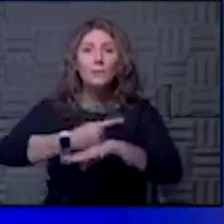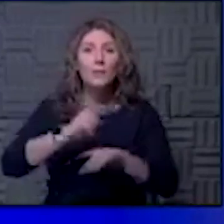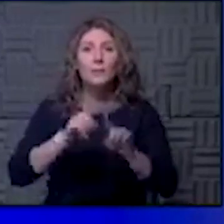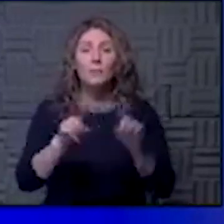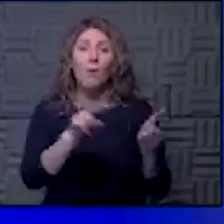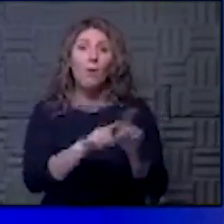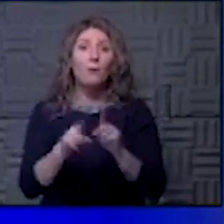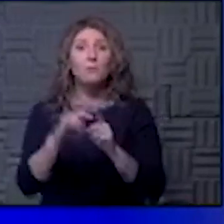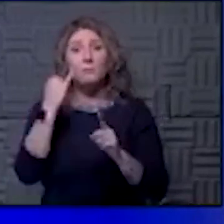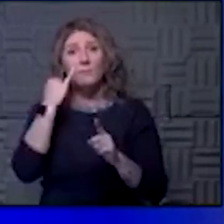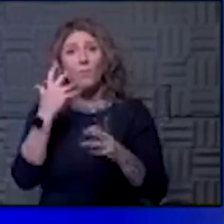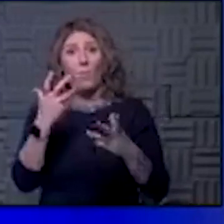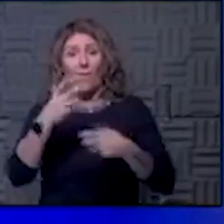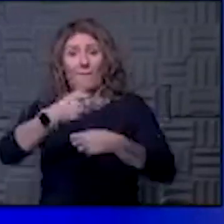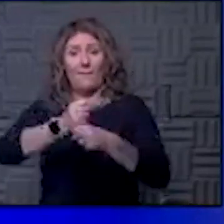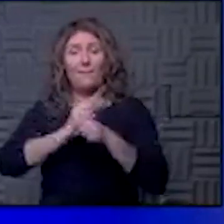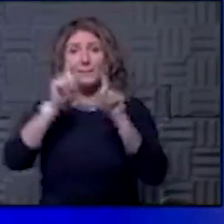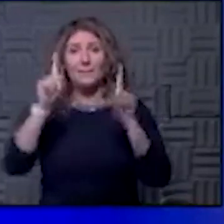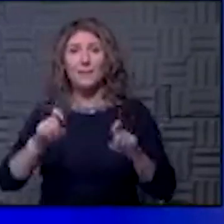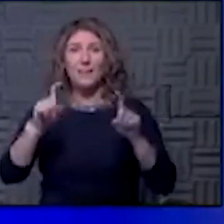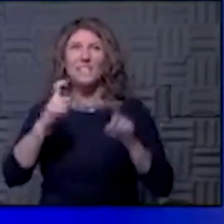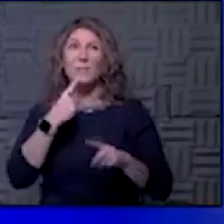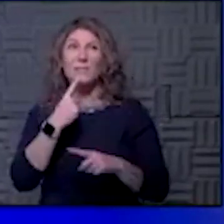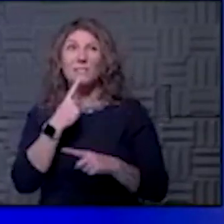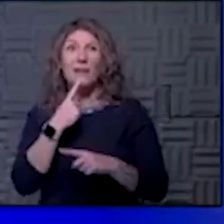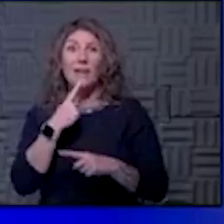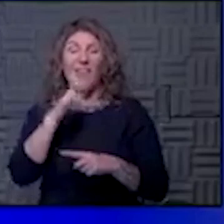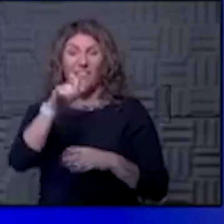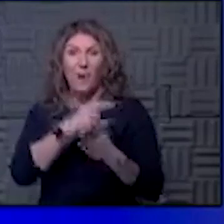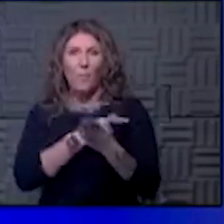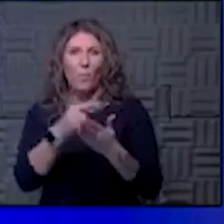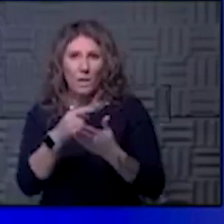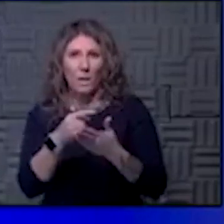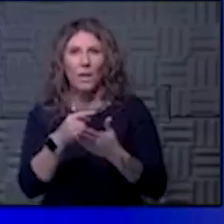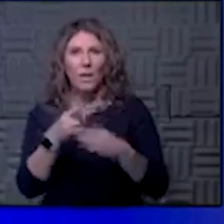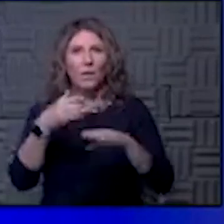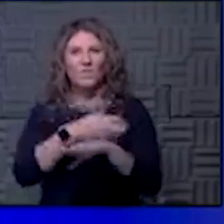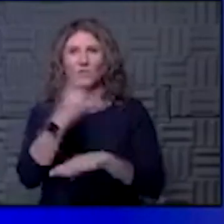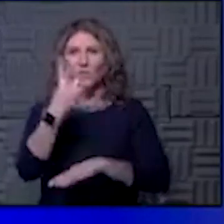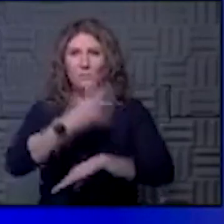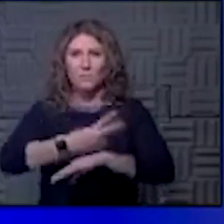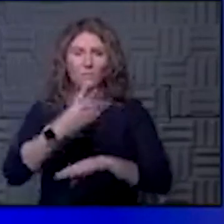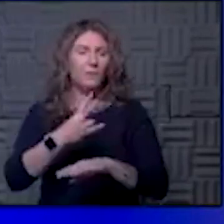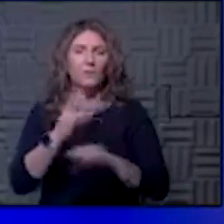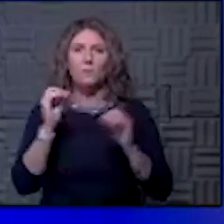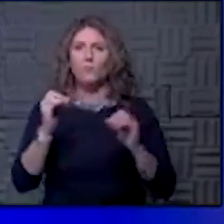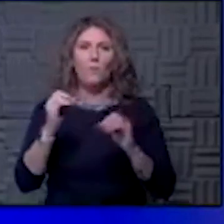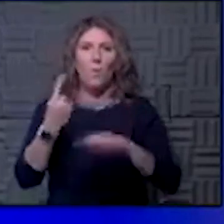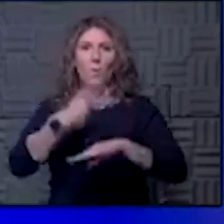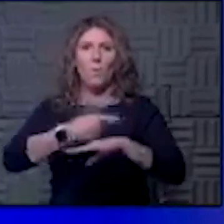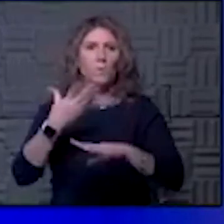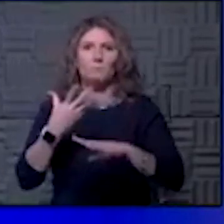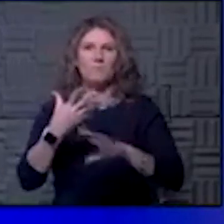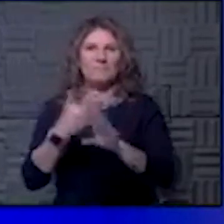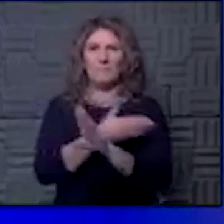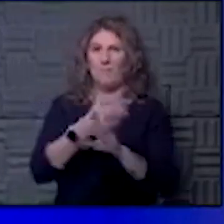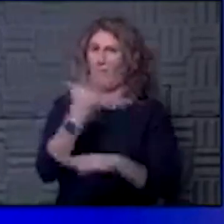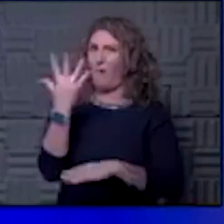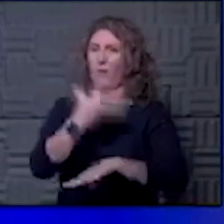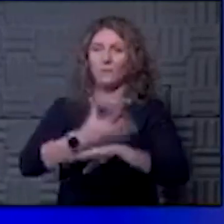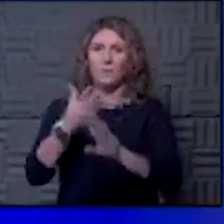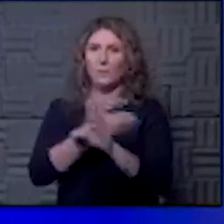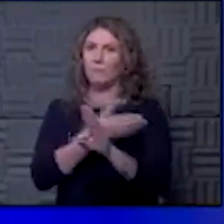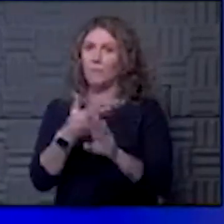want to get tested, then I would say get tested at maybe that week mark. I certainly wouldn't do it any time before 5 days unless you're having